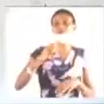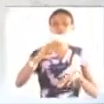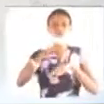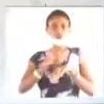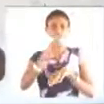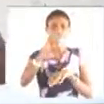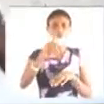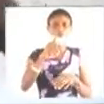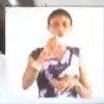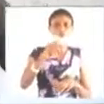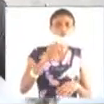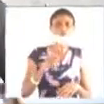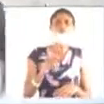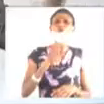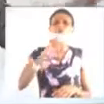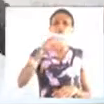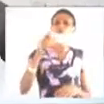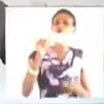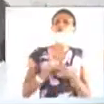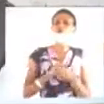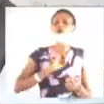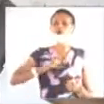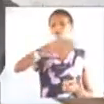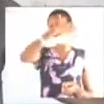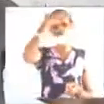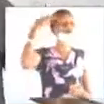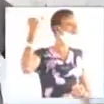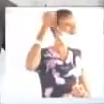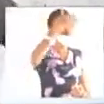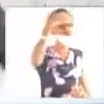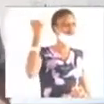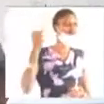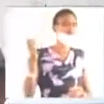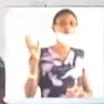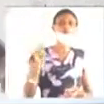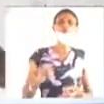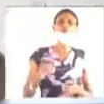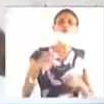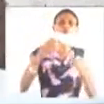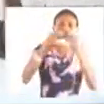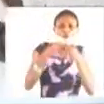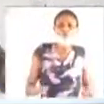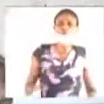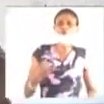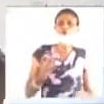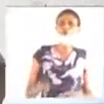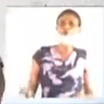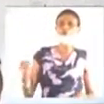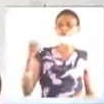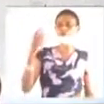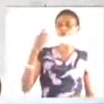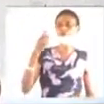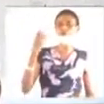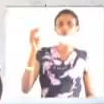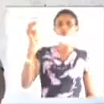hardly, tell you what you've given them. For example, if it's a message, tell them